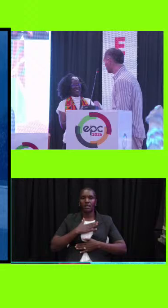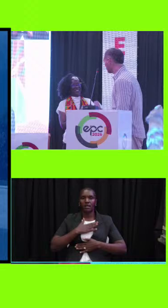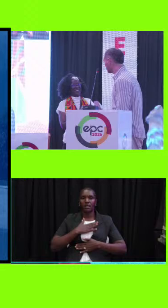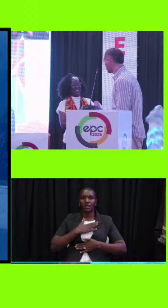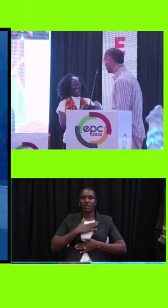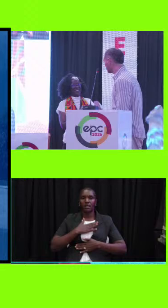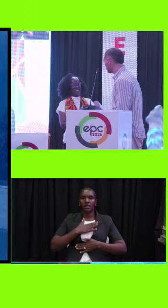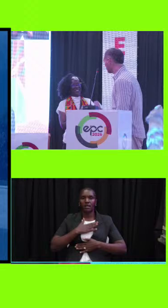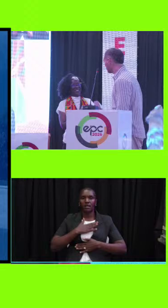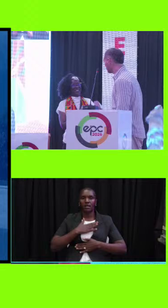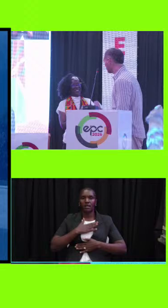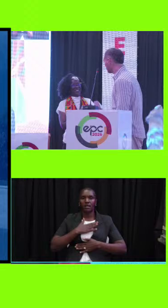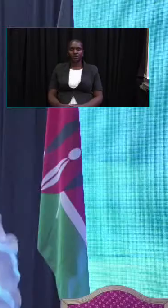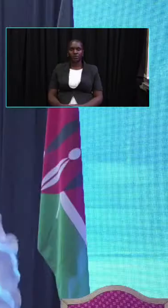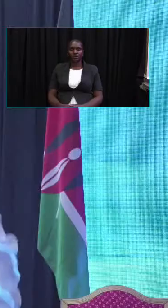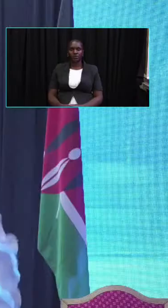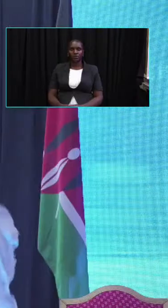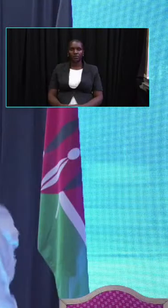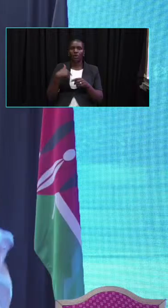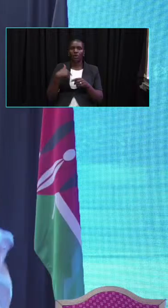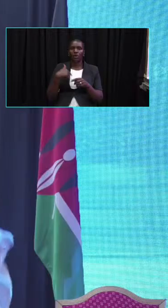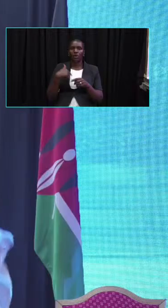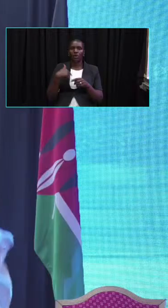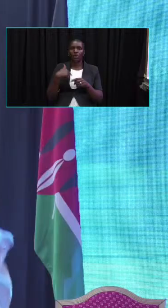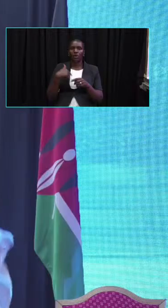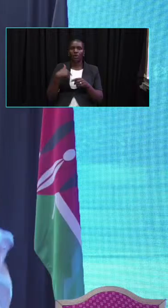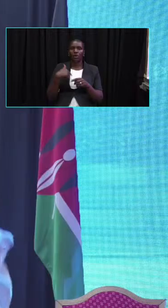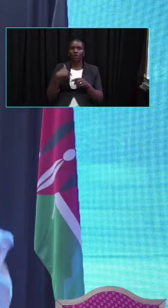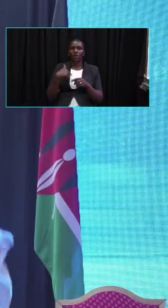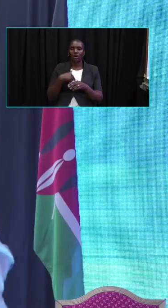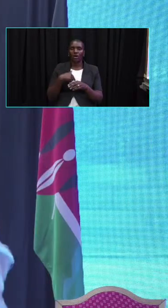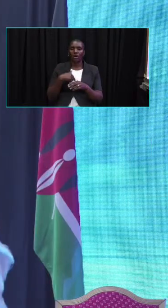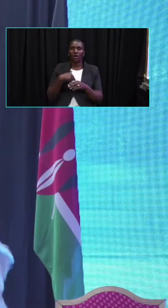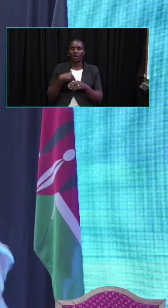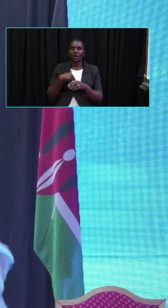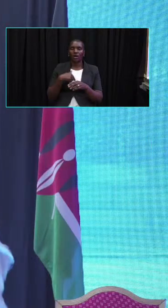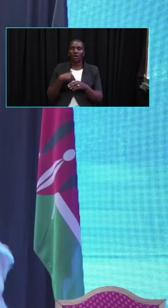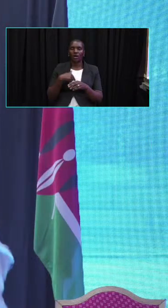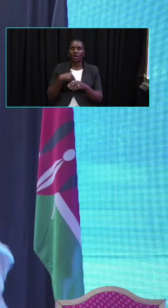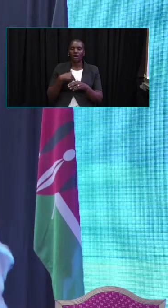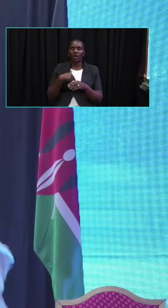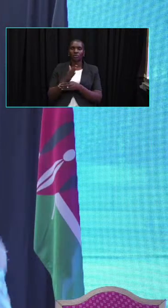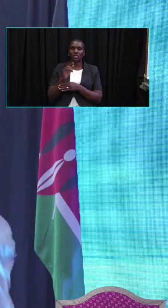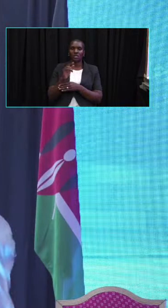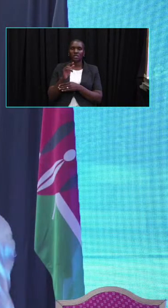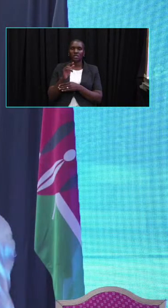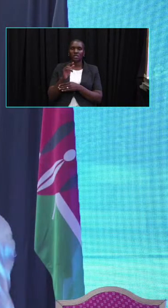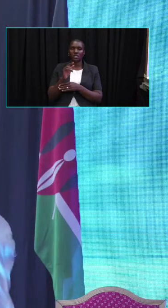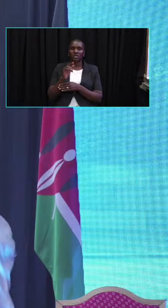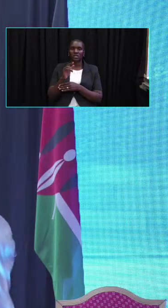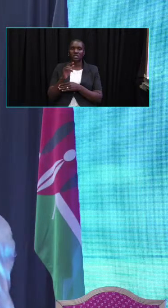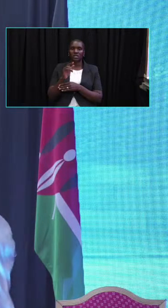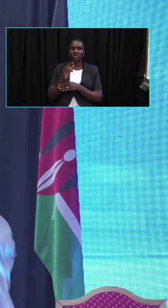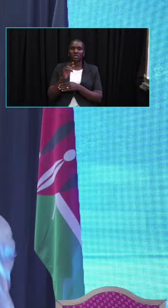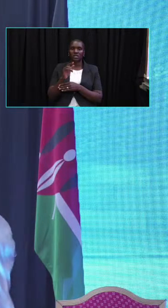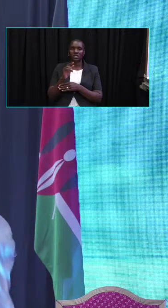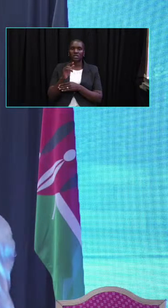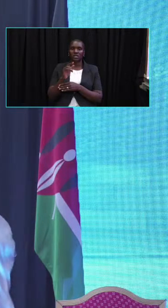He's around for a little. Interested, kindly reach out to him. I hope you allow us to share your presentation. Yes, with the members? Okay.